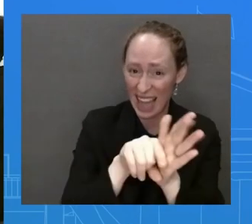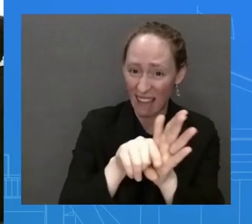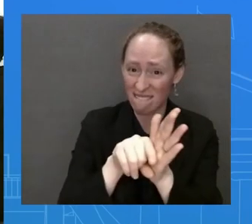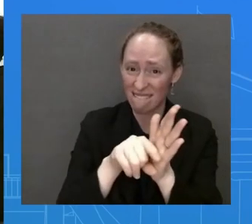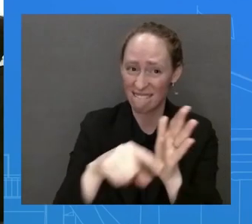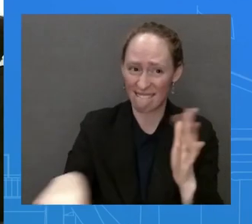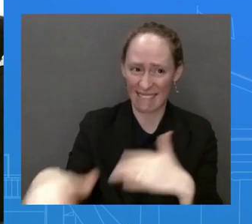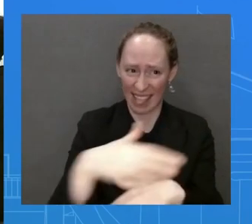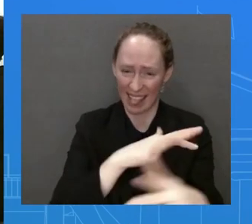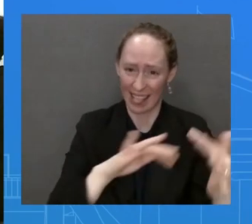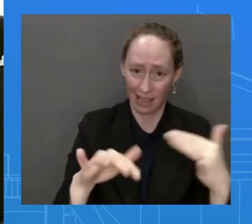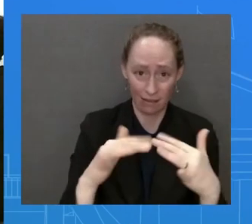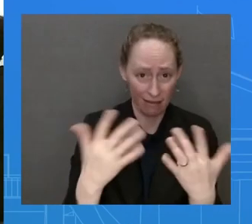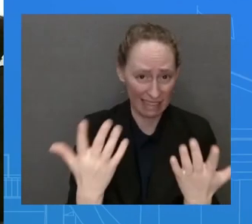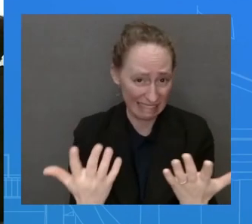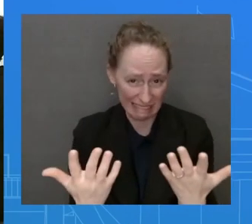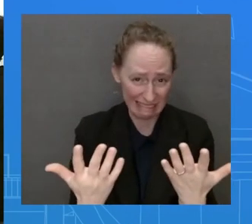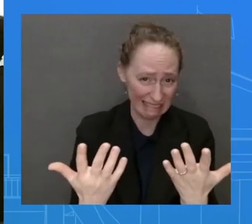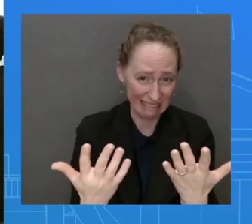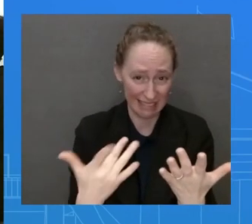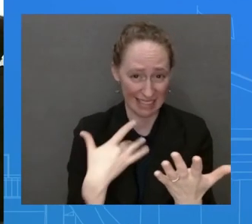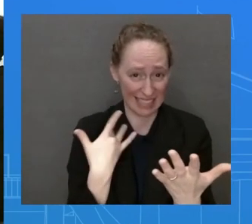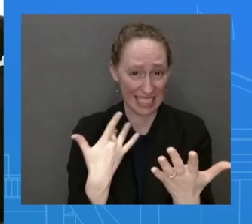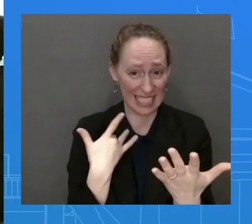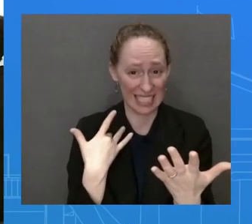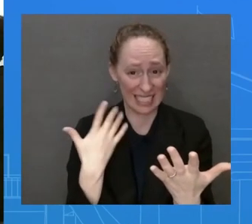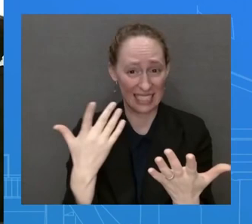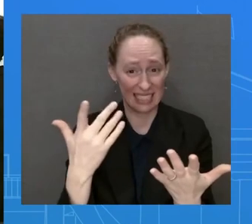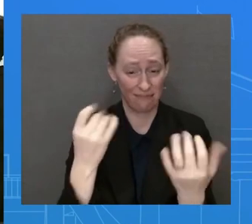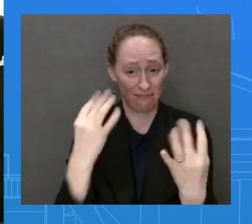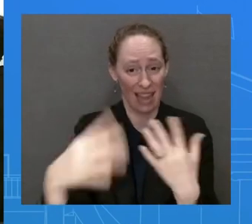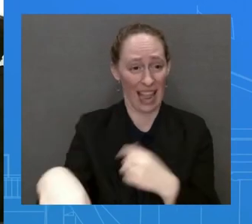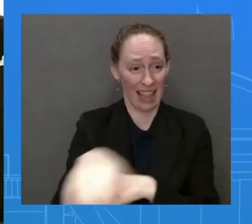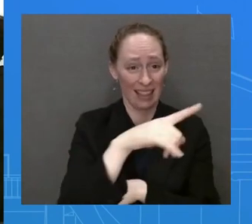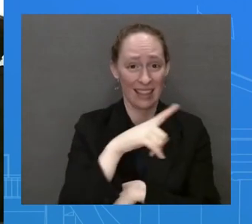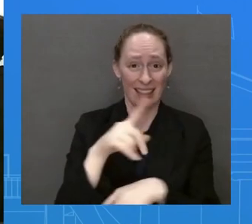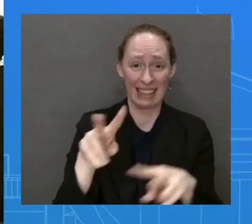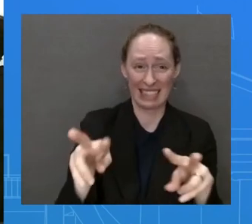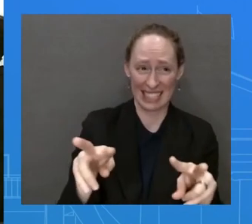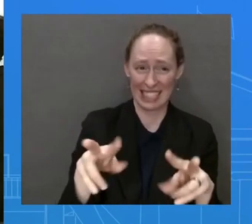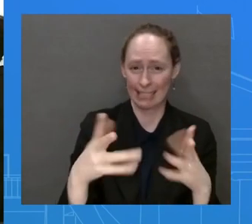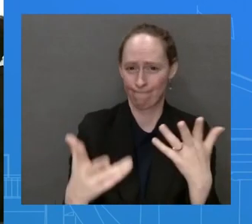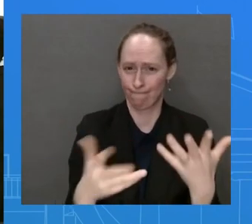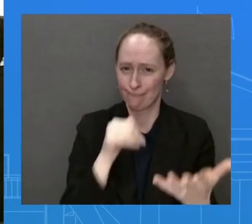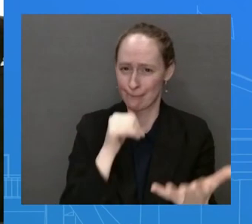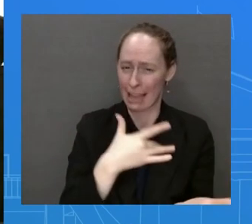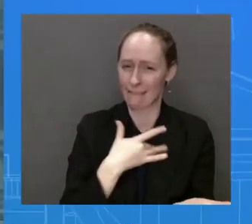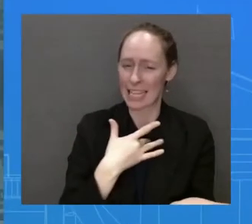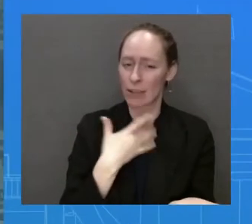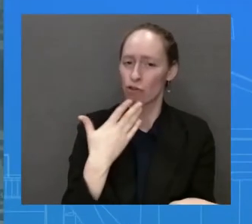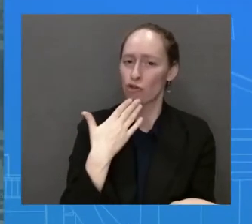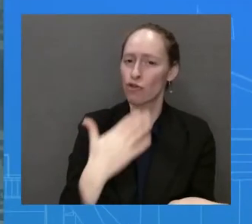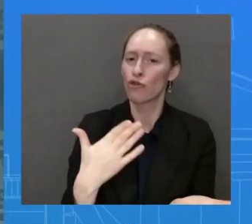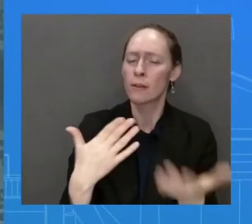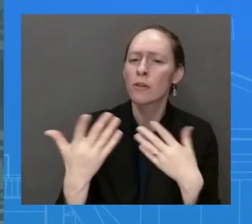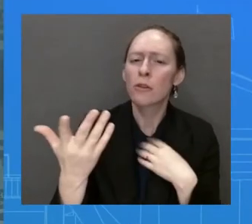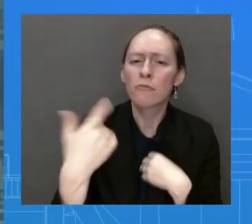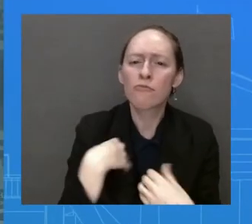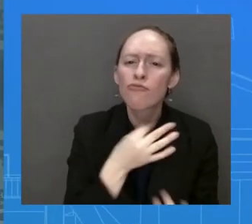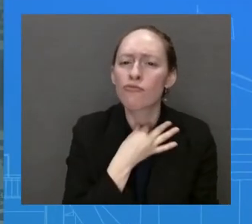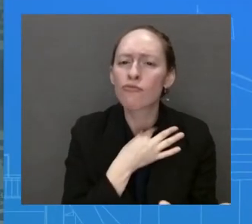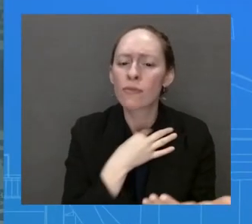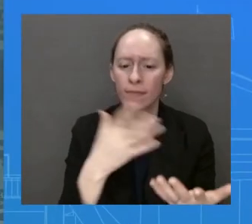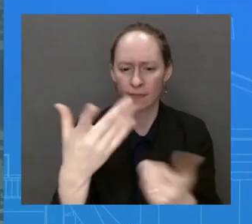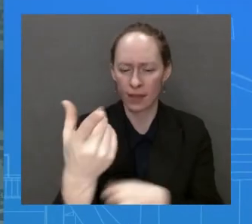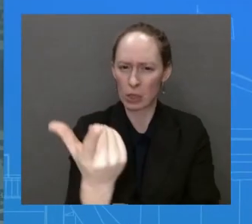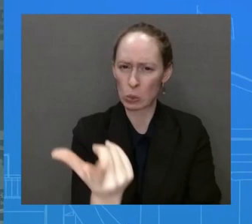lot of response from the public on that, and how do you play that issue? In my role as senior advisor